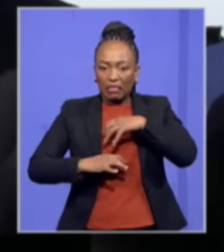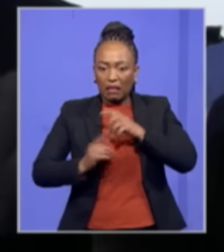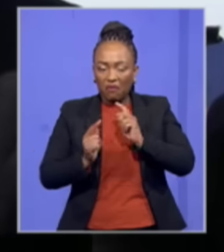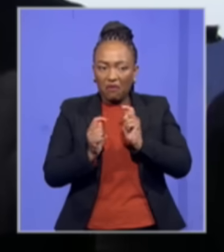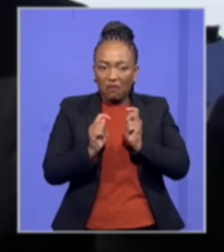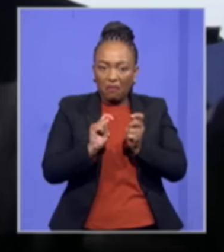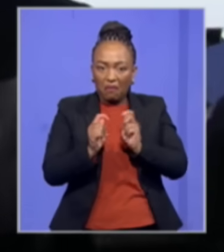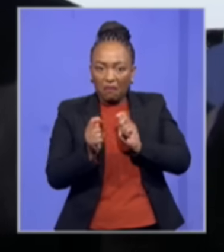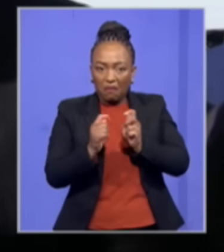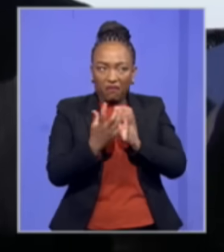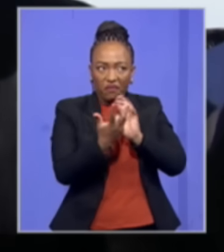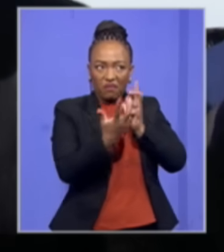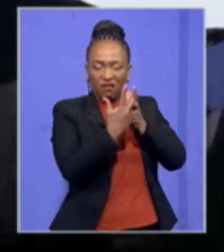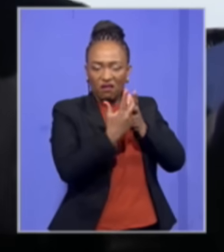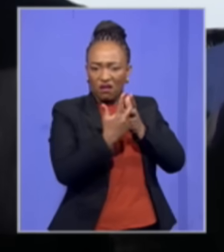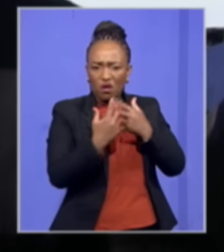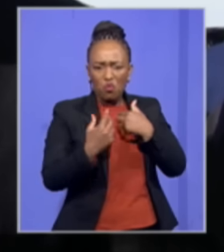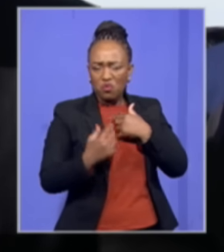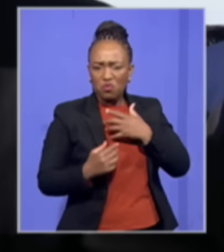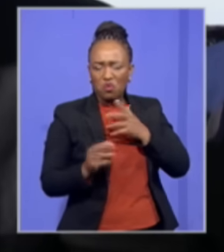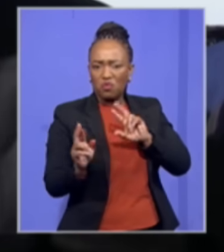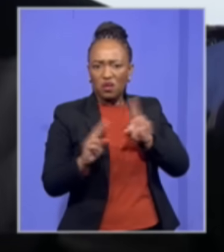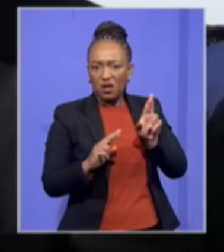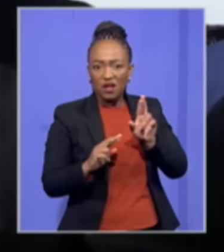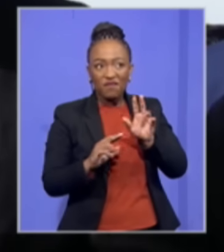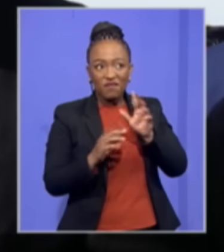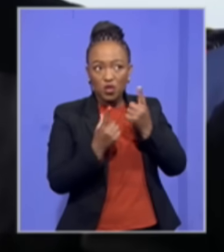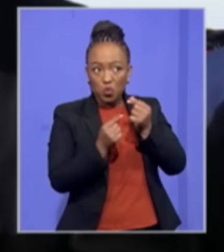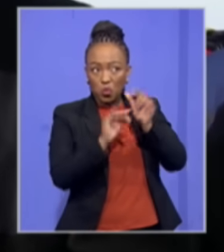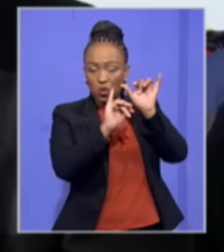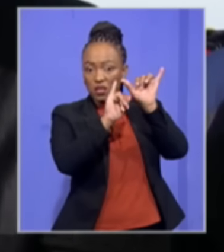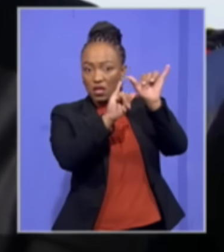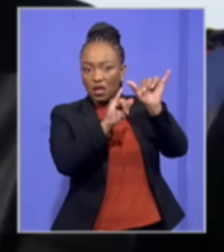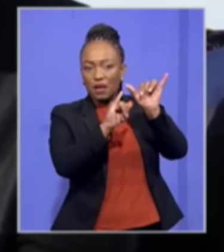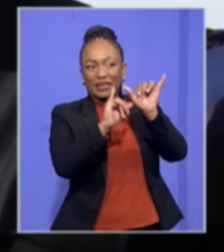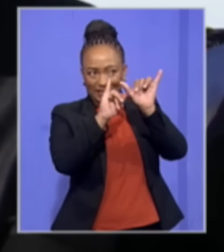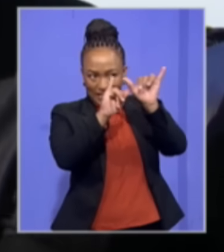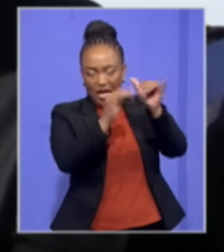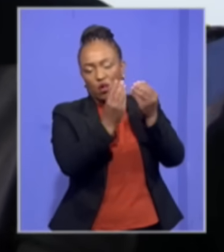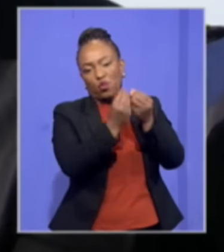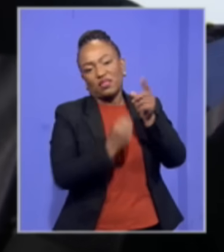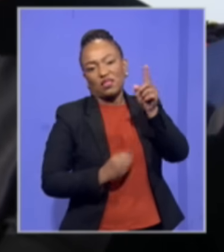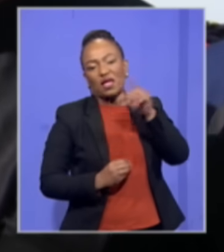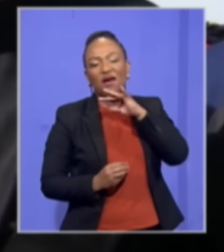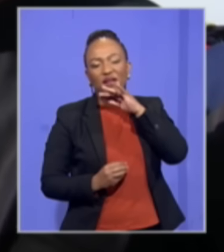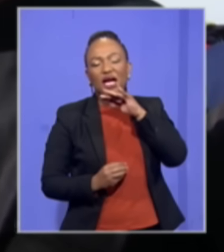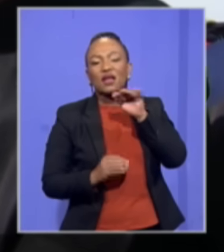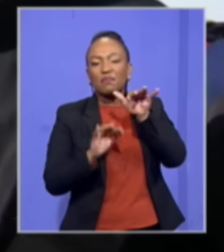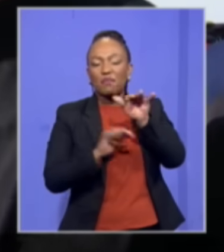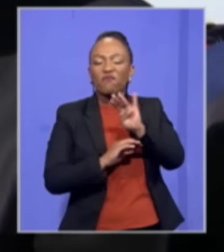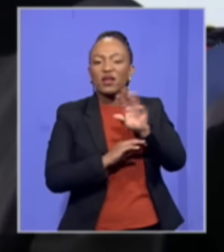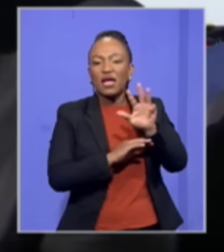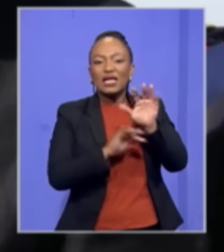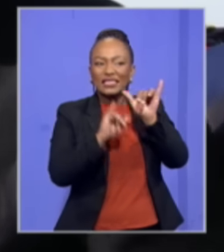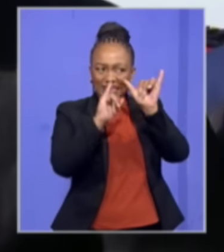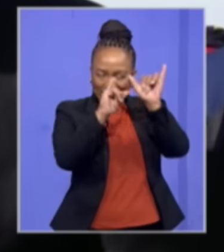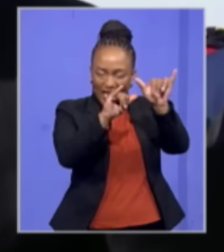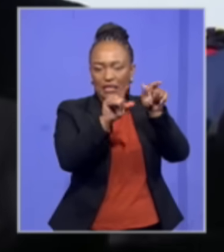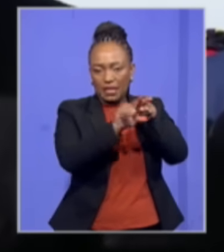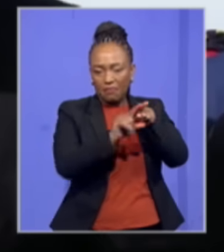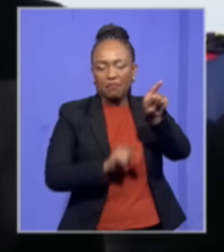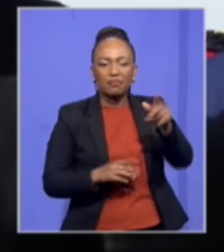prepared. If he does that, he must not come back. He must stay there with those 49 Afrikaners already. He must also stay there